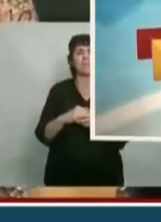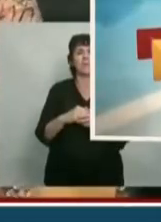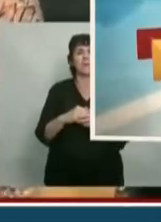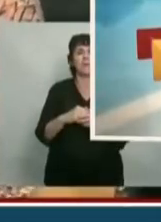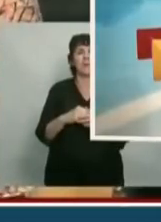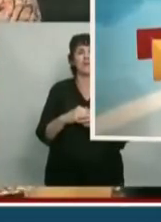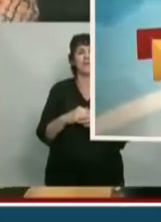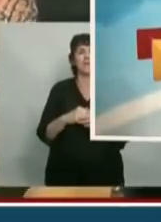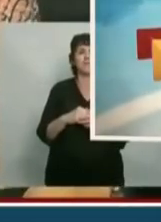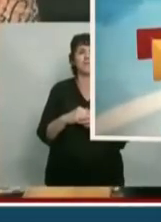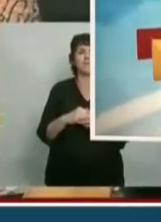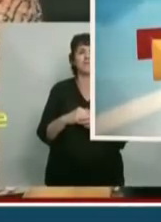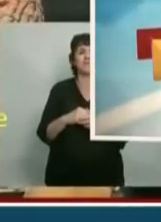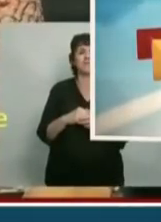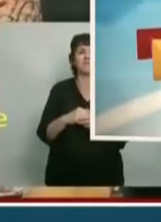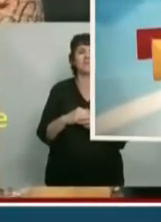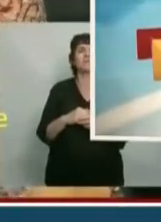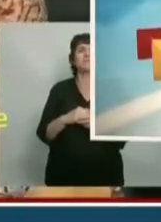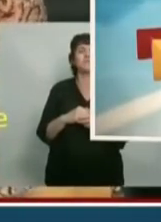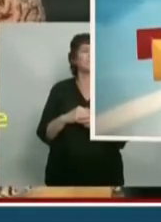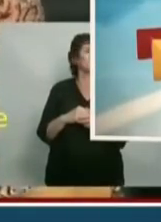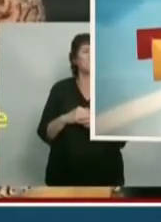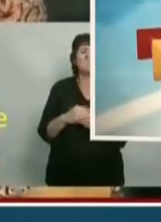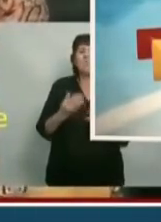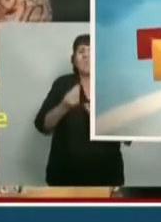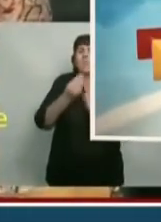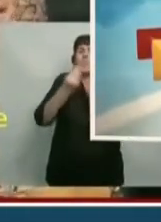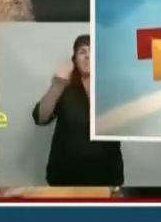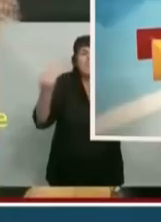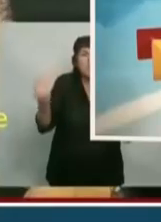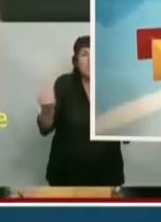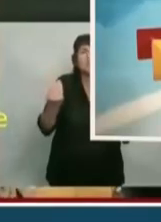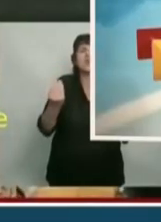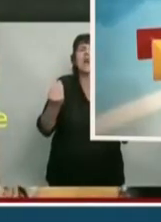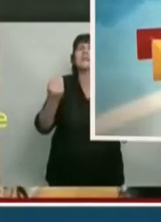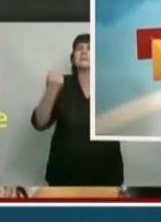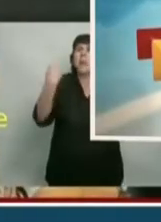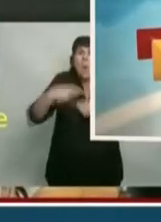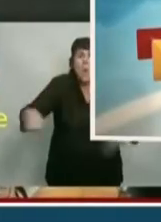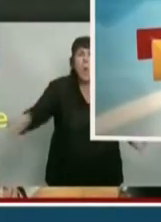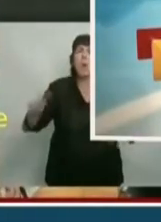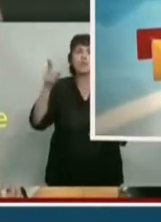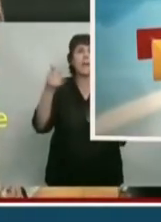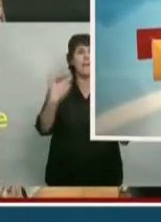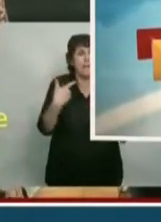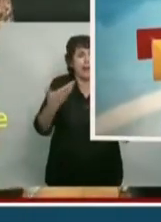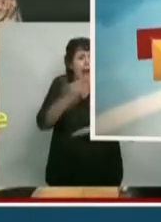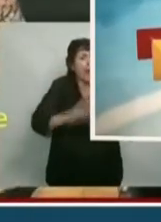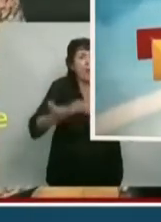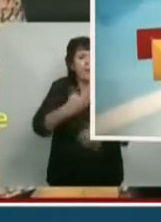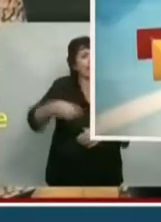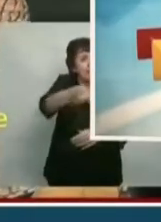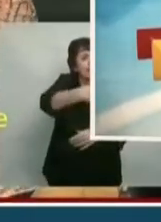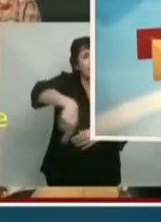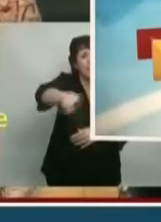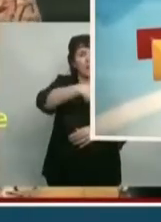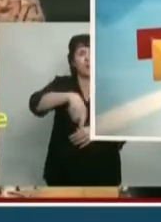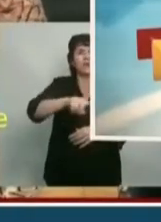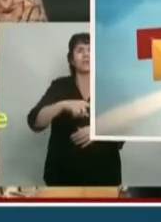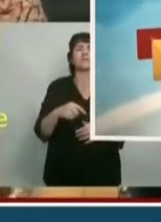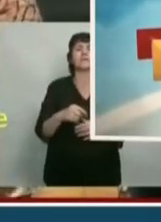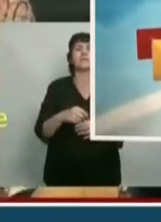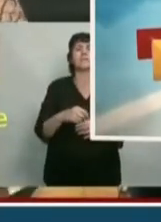people. And she ended up her speech saying that most definitely America, in terms